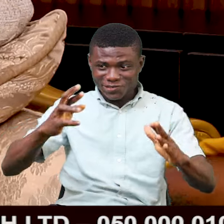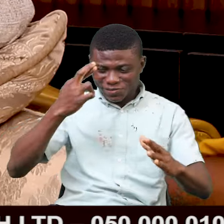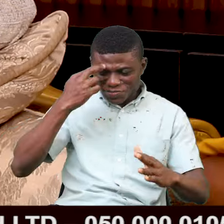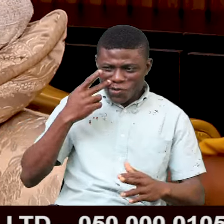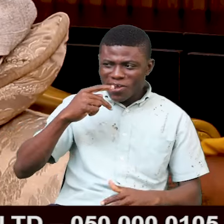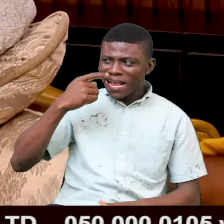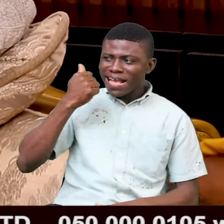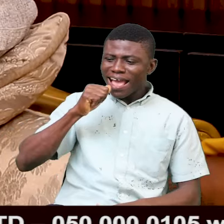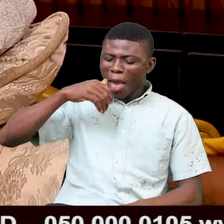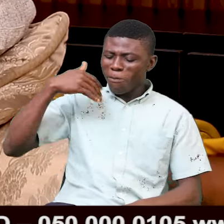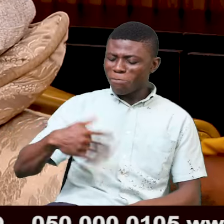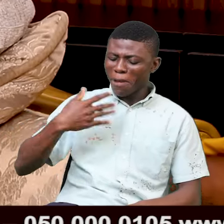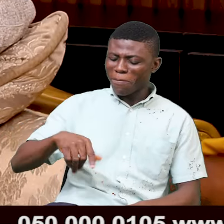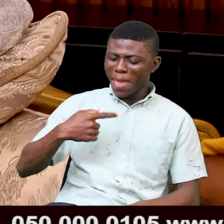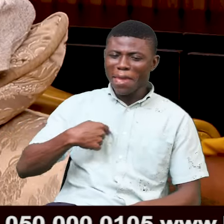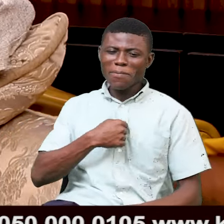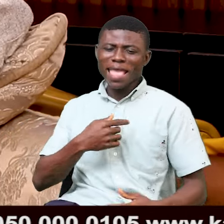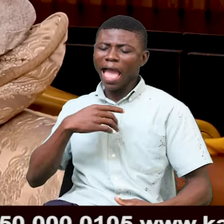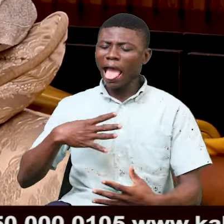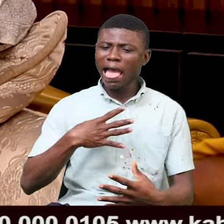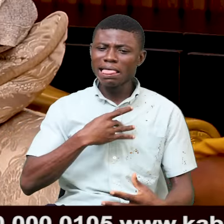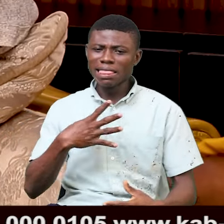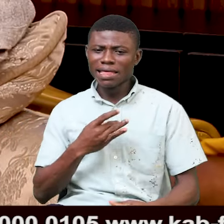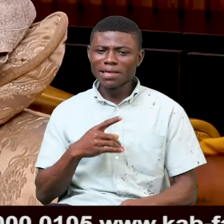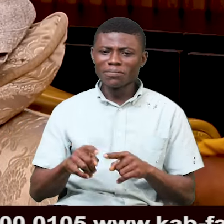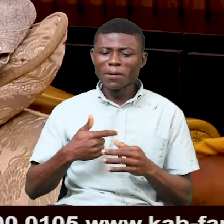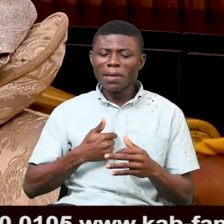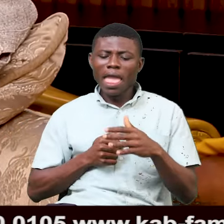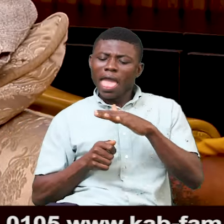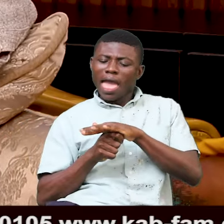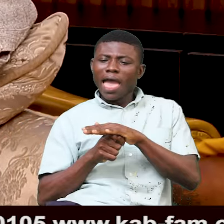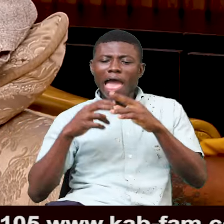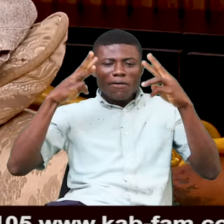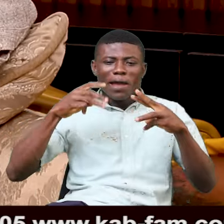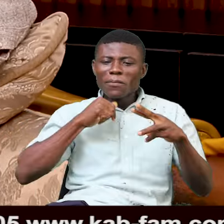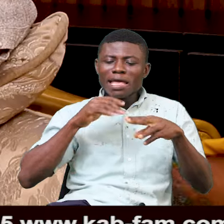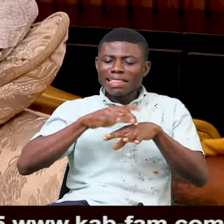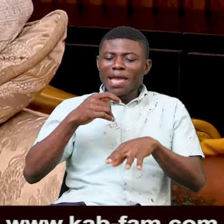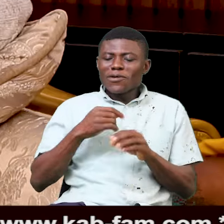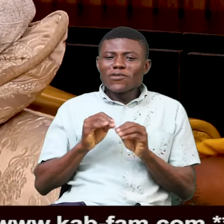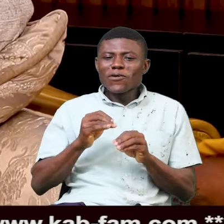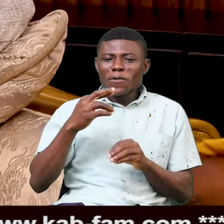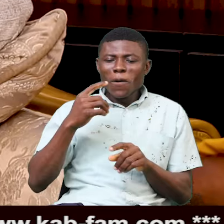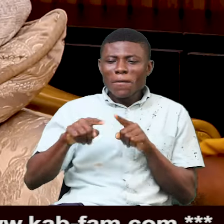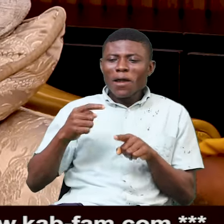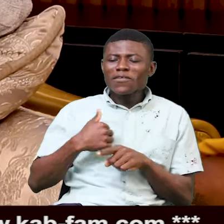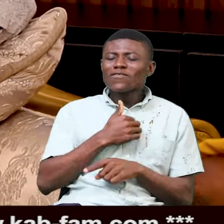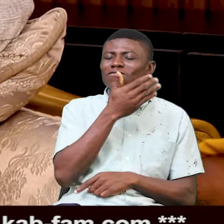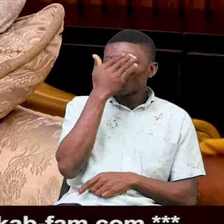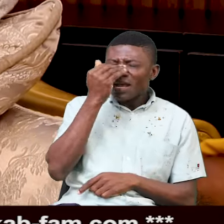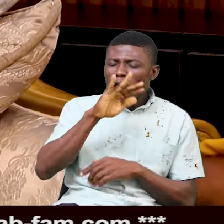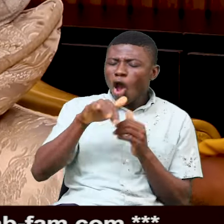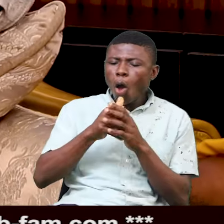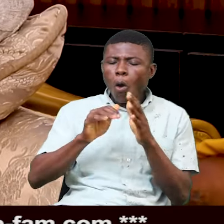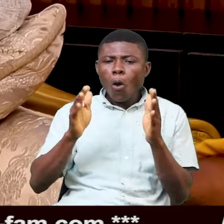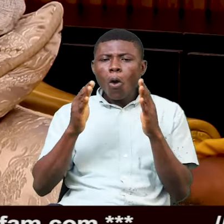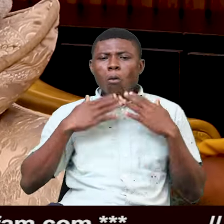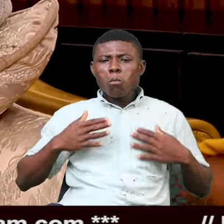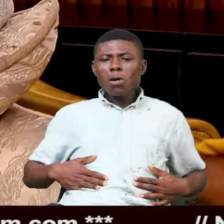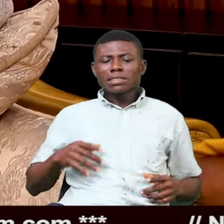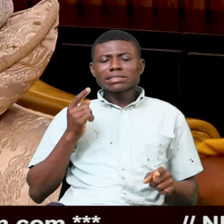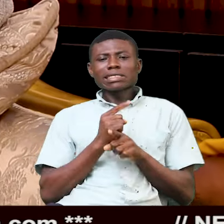team ho ne no fuo no. Chese wo sha se ensu tokora henwe. So, but we forget said sanya men nyina